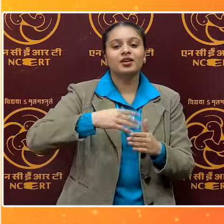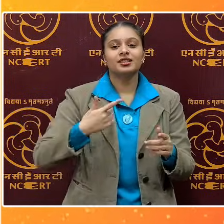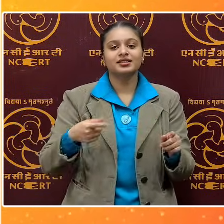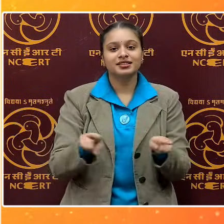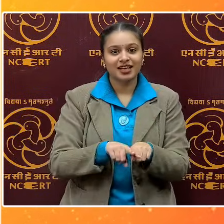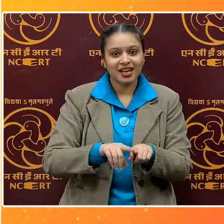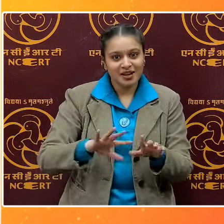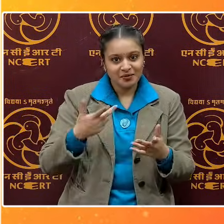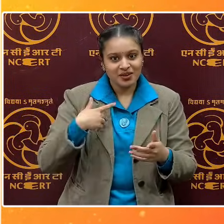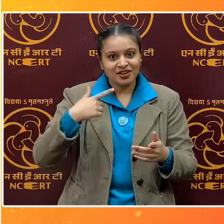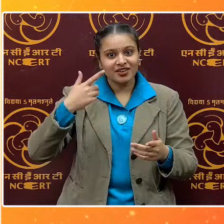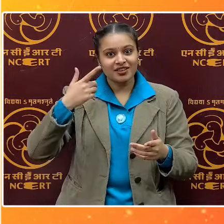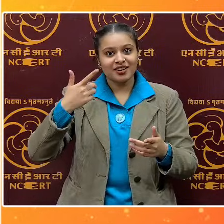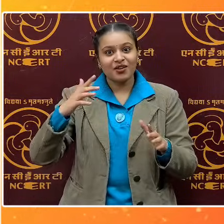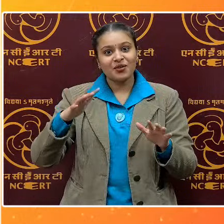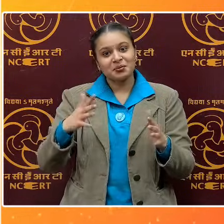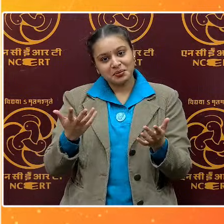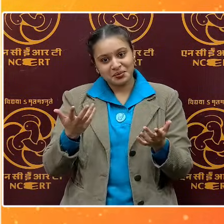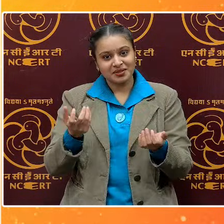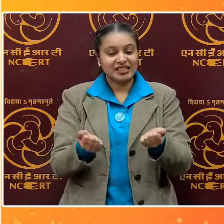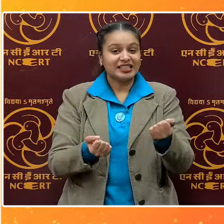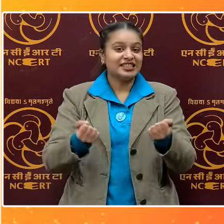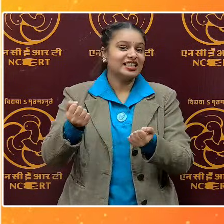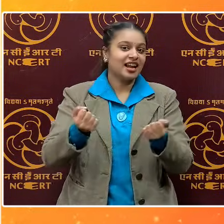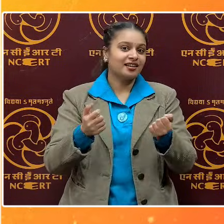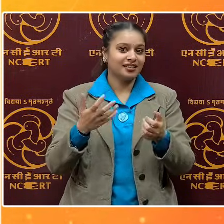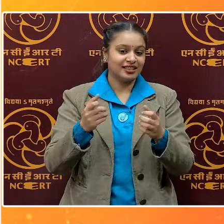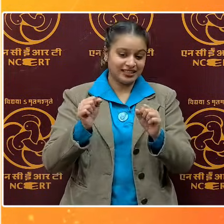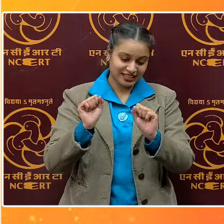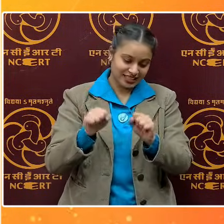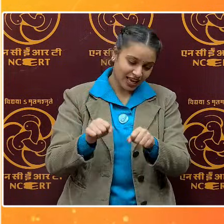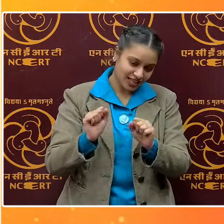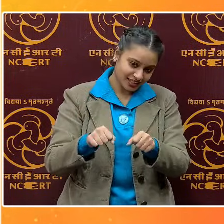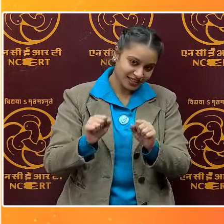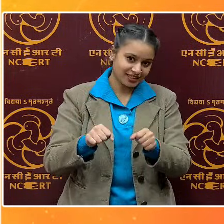cock out there, the tractor. it's a rooster, it's a